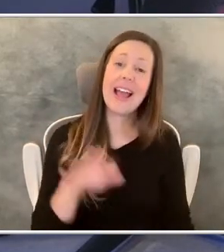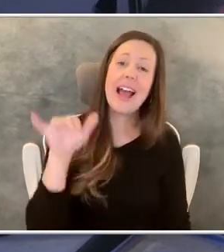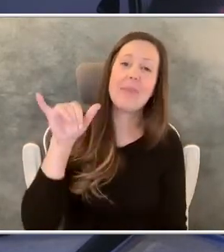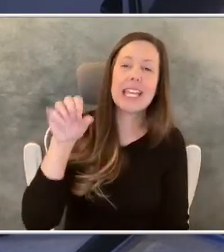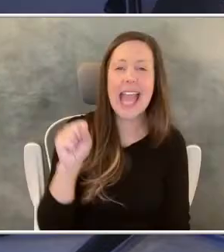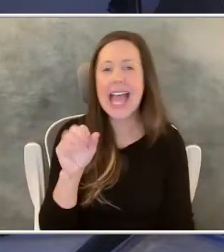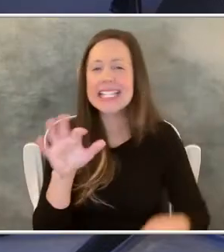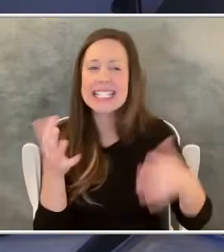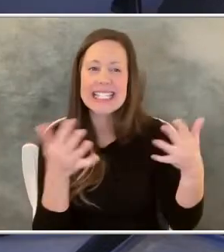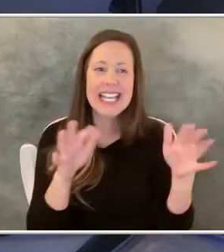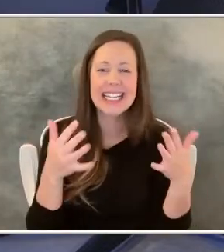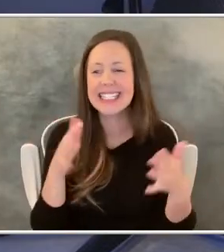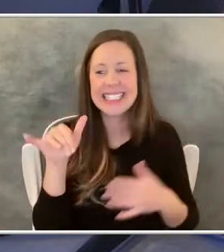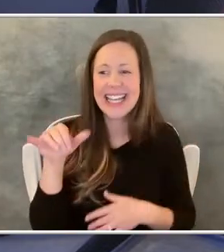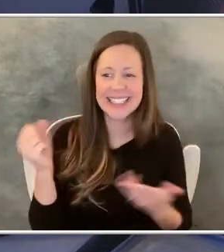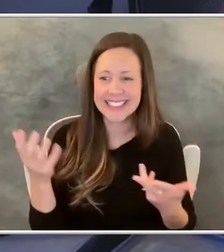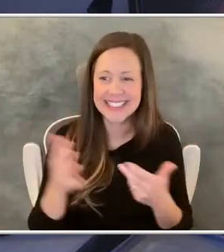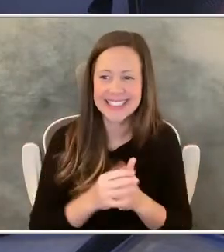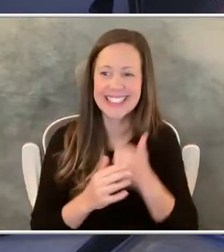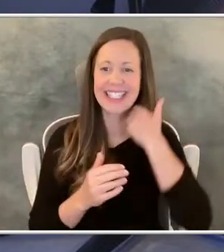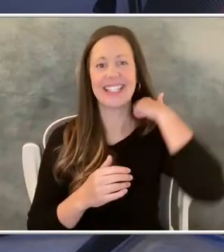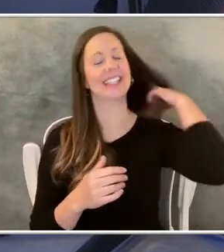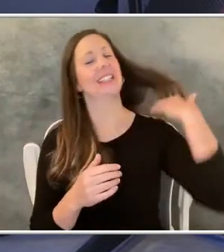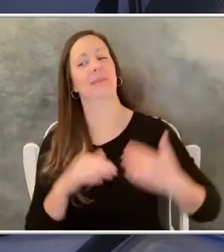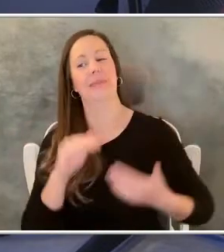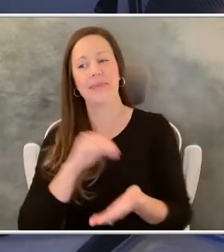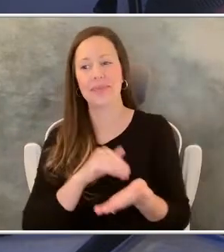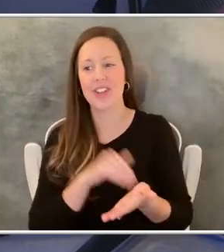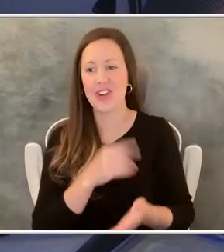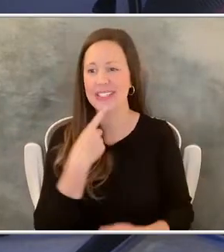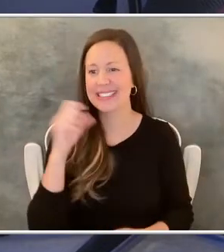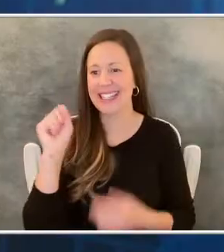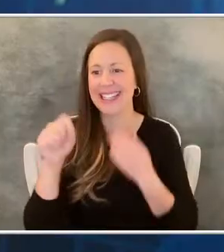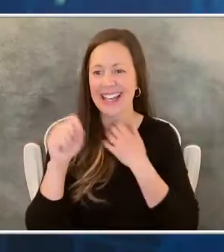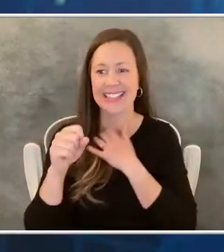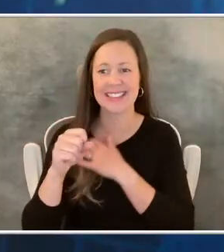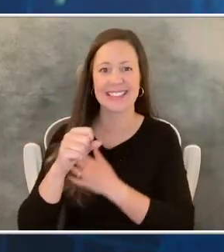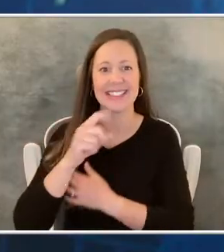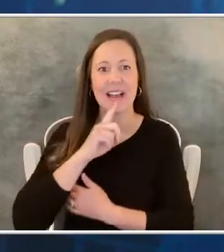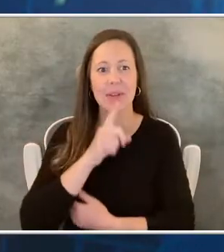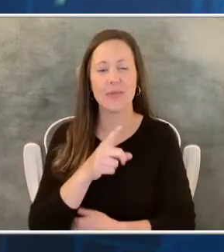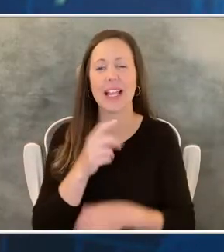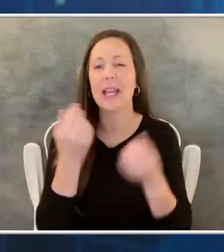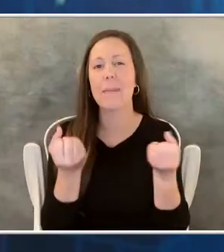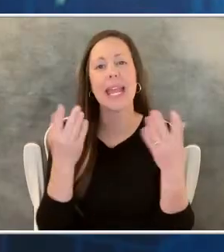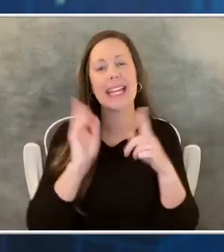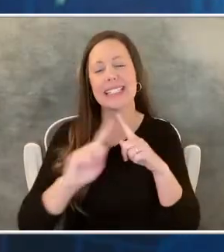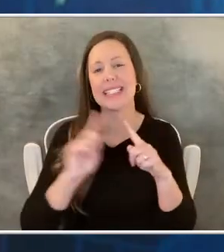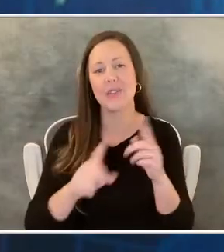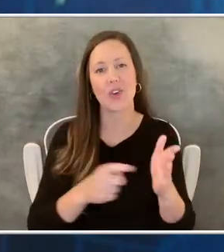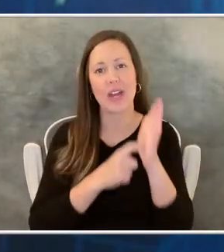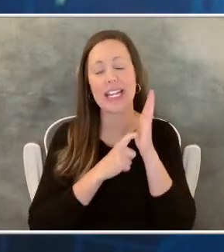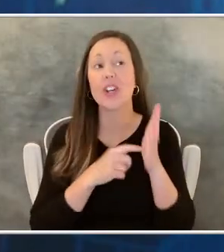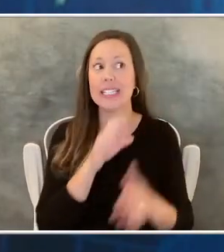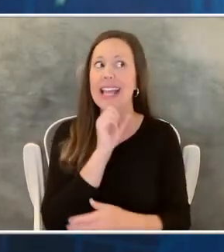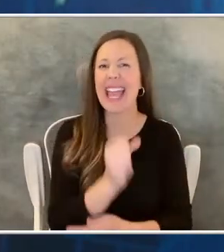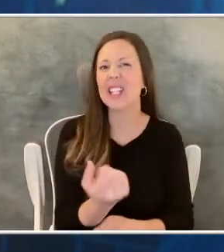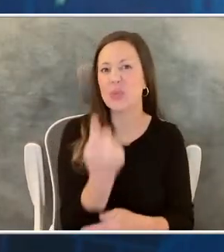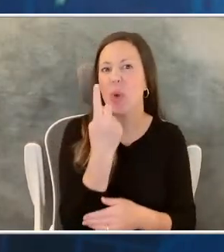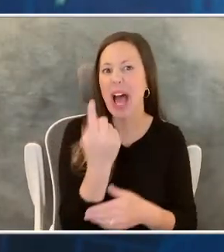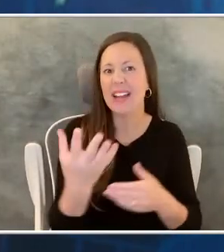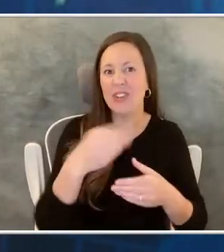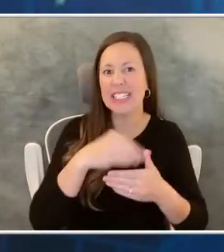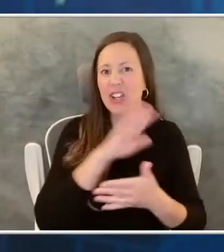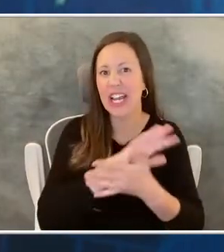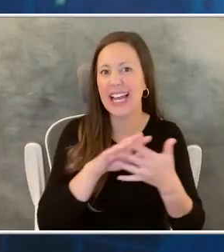Yes. So we look at many different criterias, and age is a criteria. It's not the only criteria.